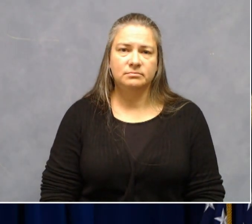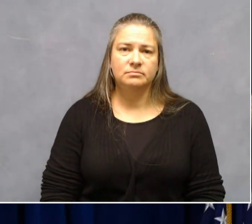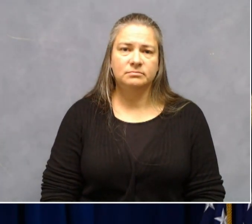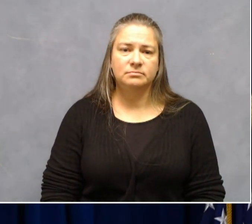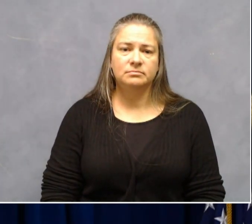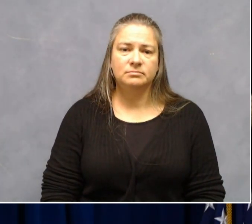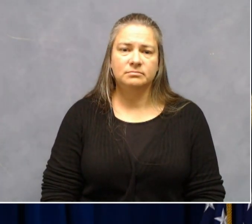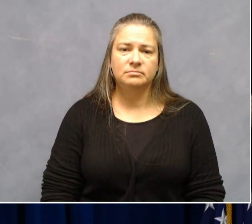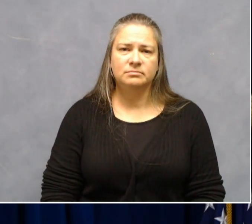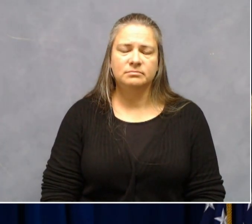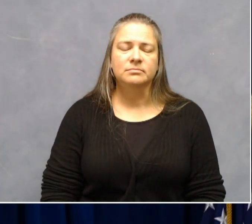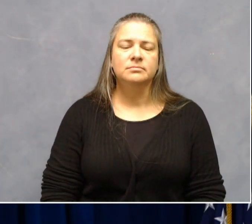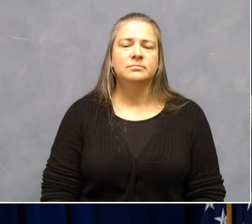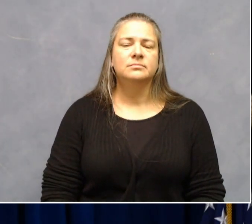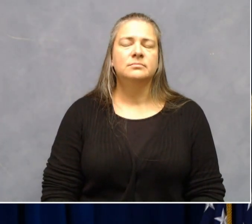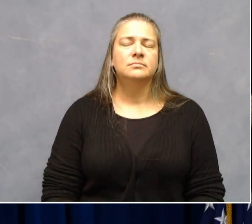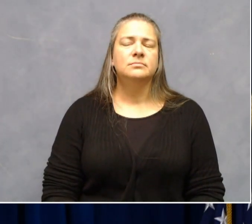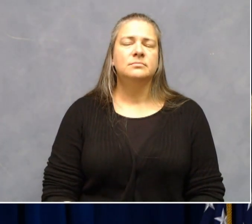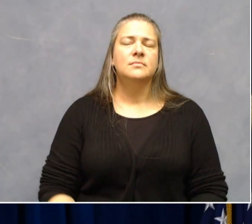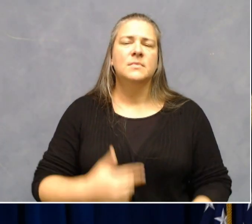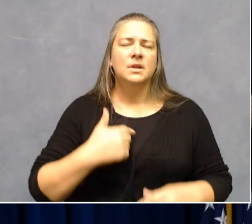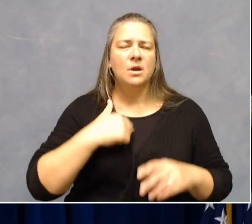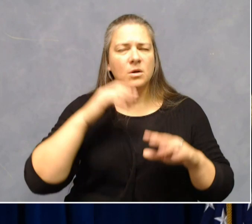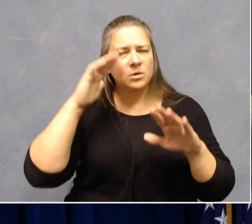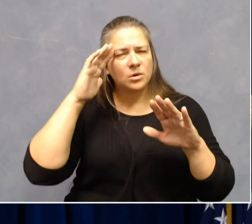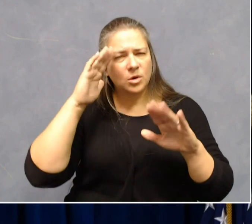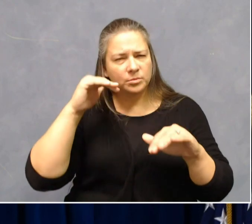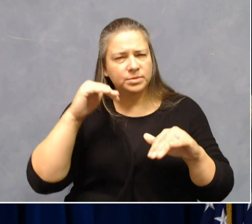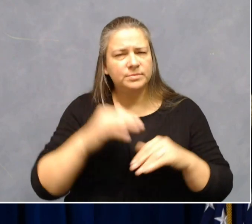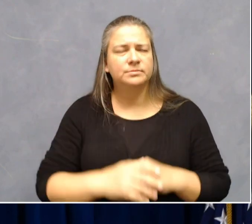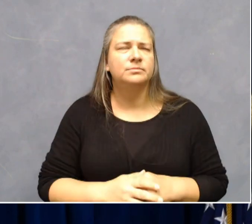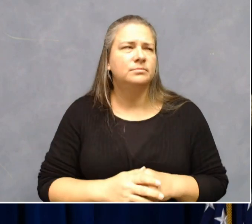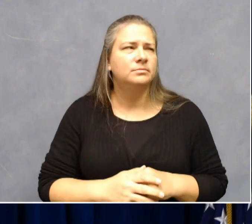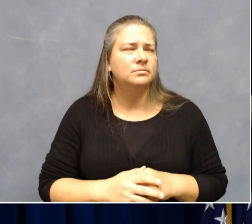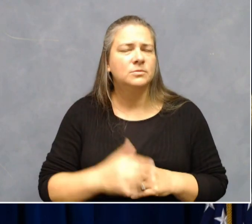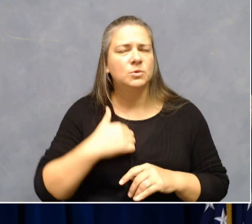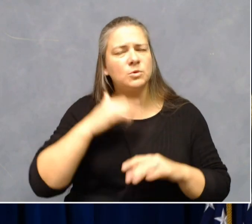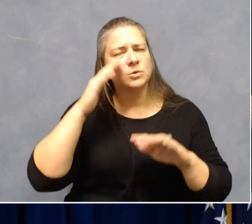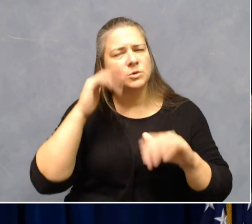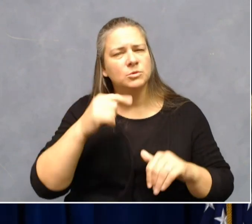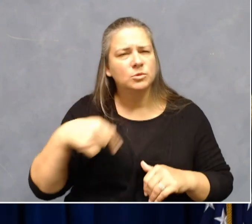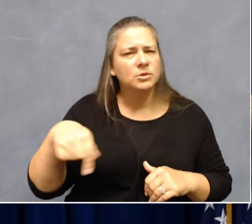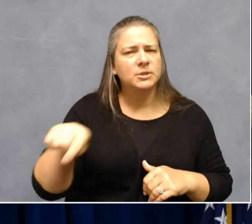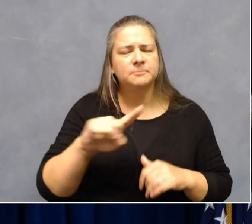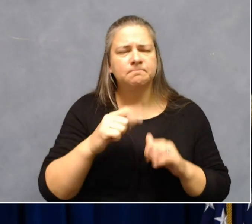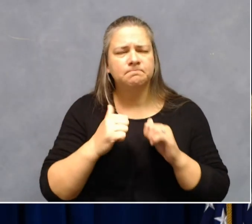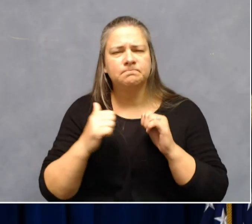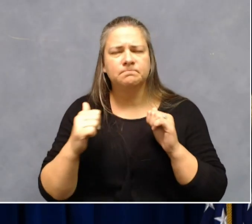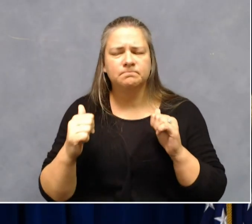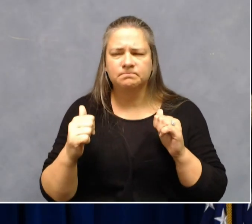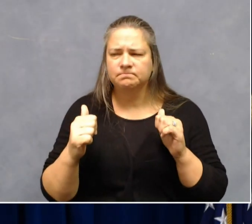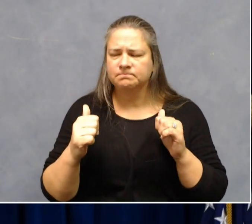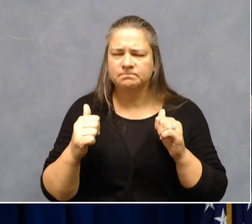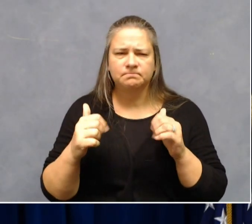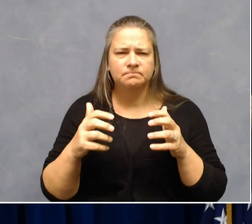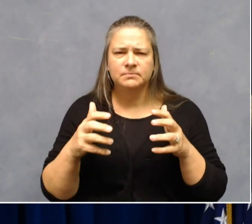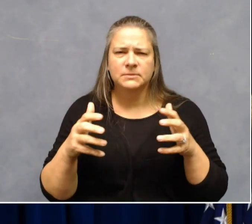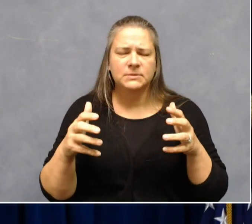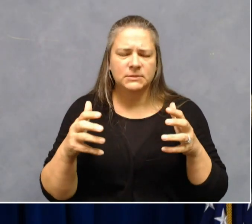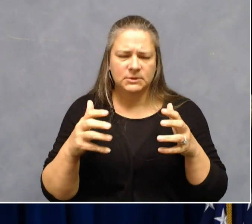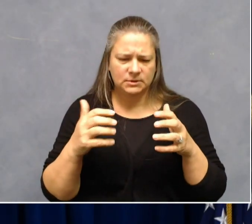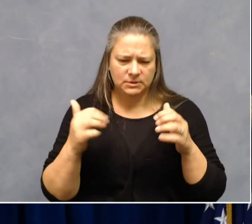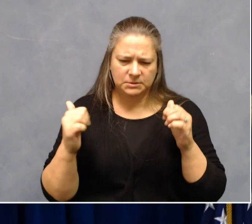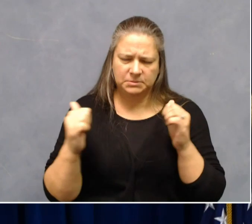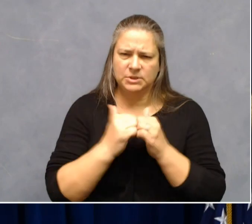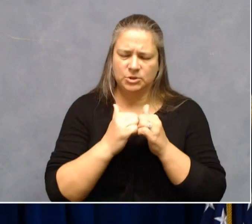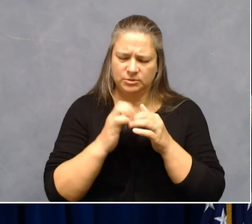I hope we can come together in what's going to be a very difficult time for us to stop